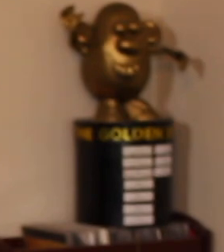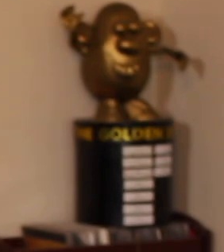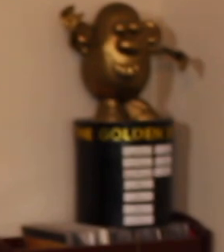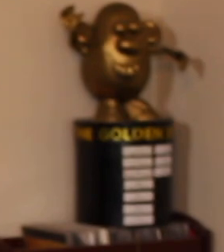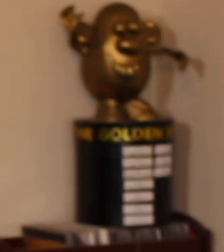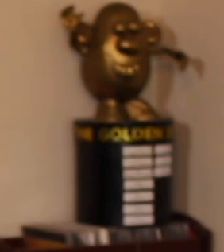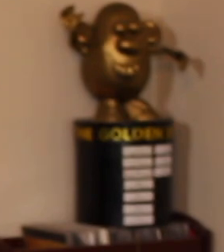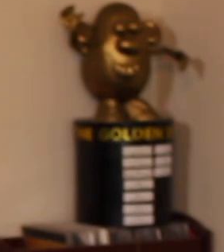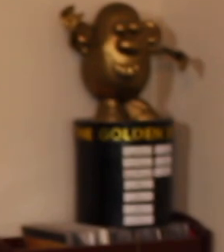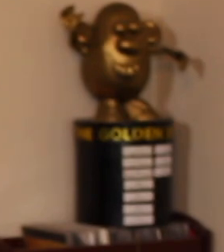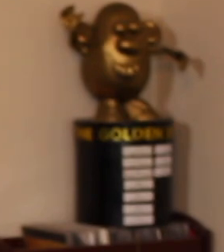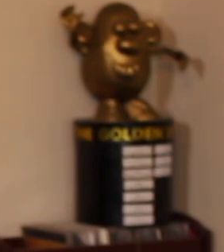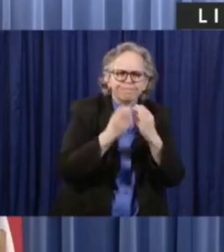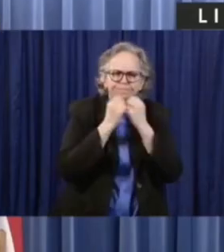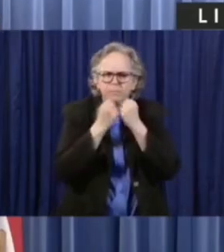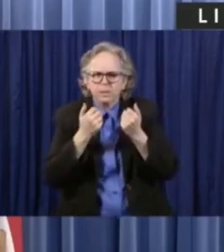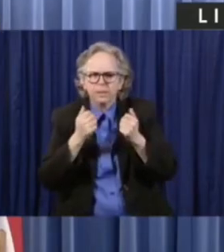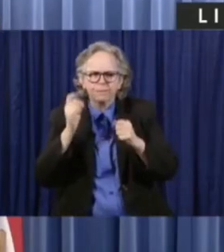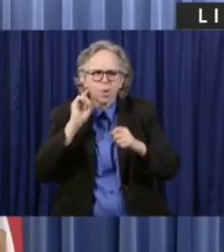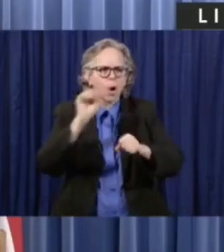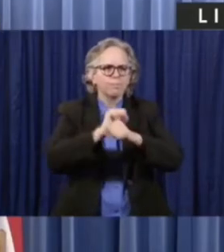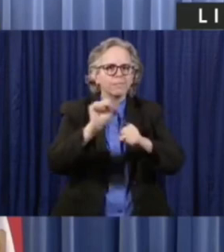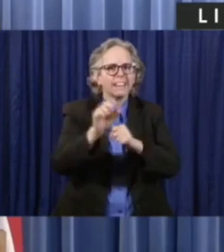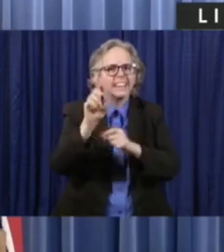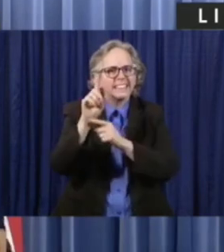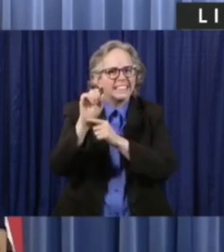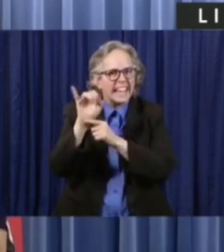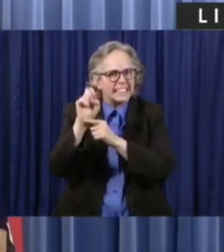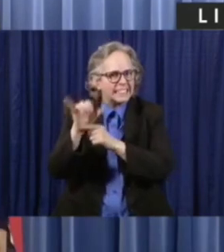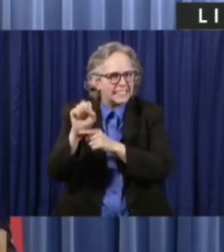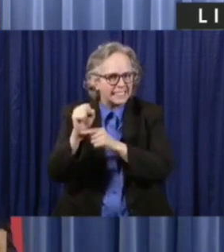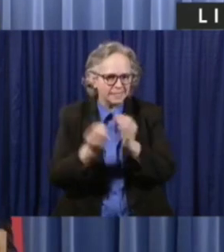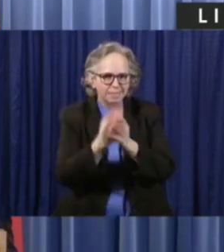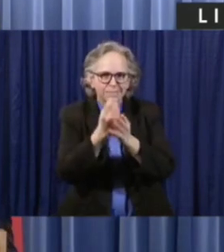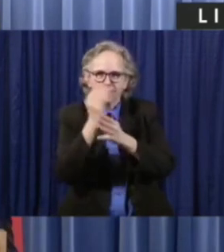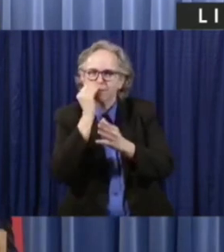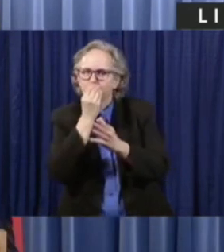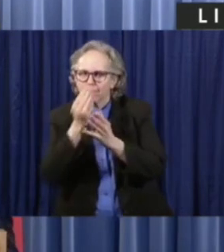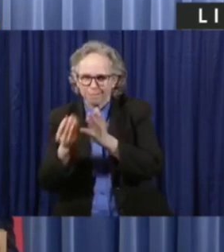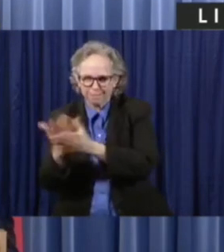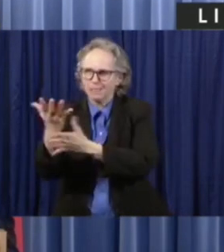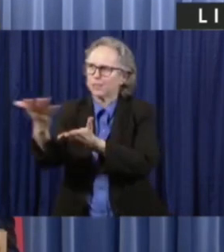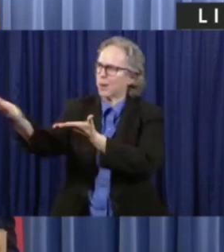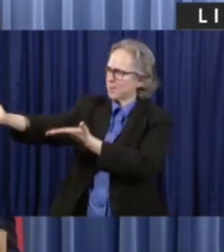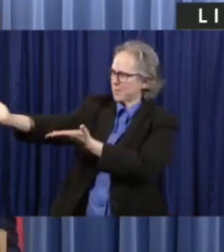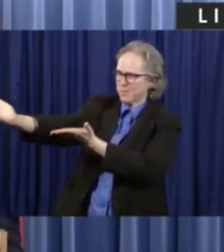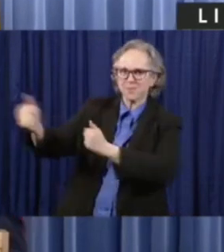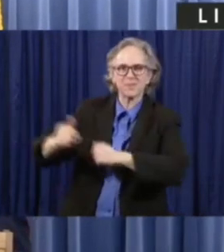about Ohio's native plant life. So let's take a look at these. Well,